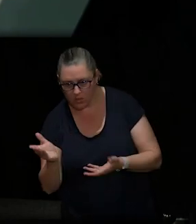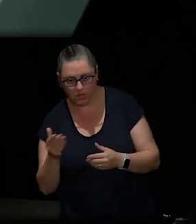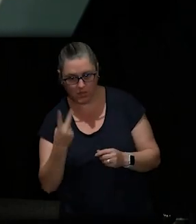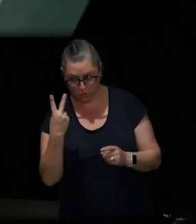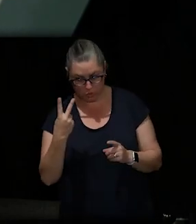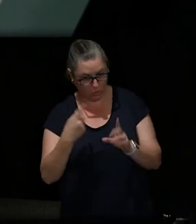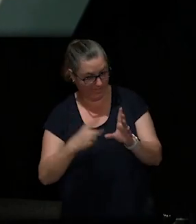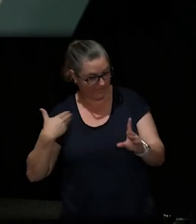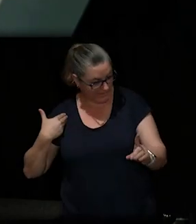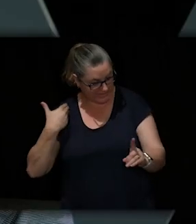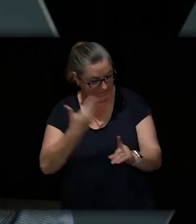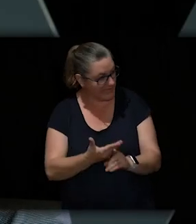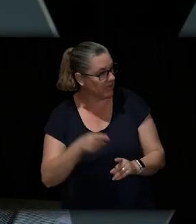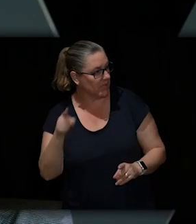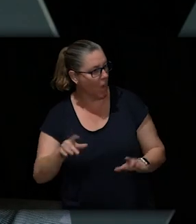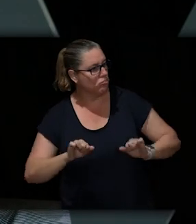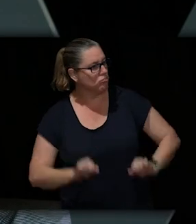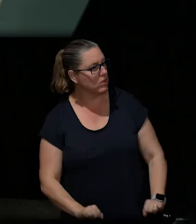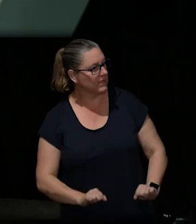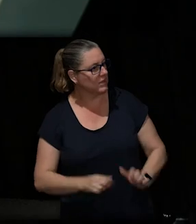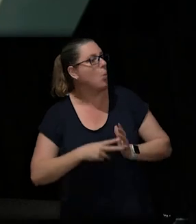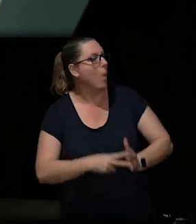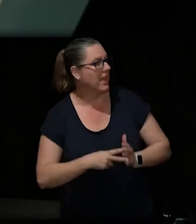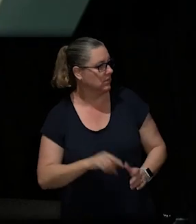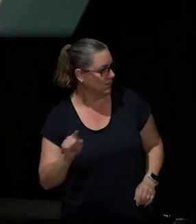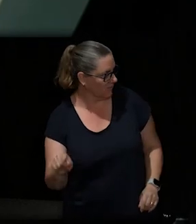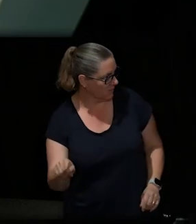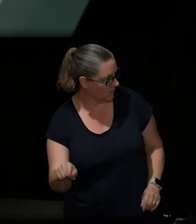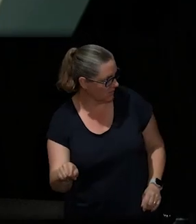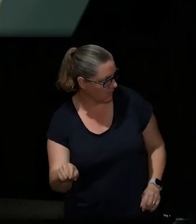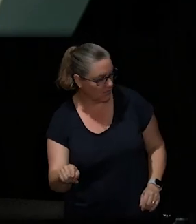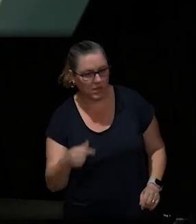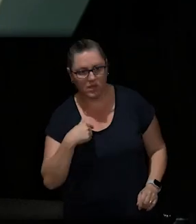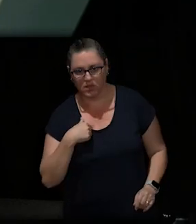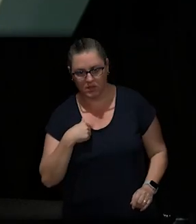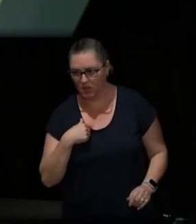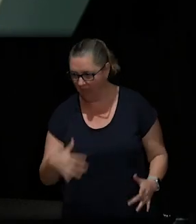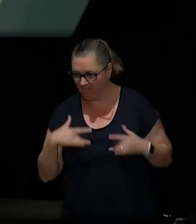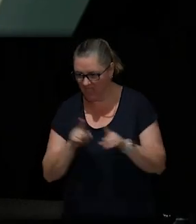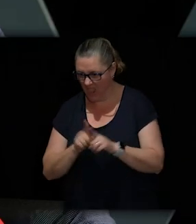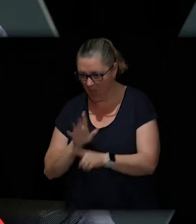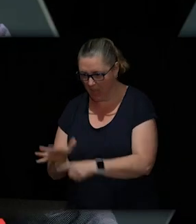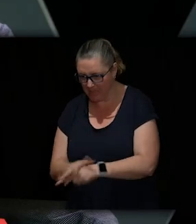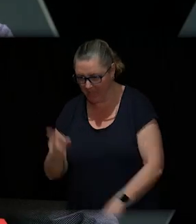the president in waiting, and I feel like blaming you, Pat. I feel like